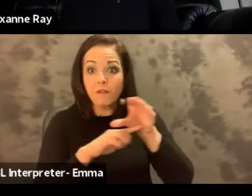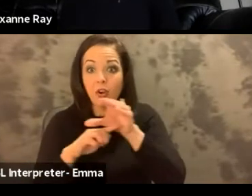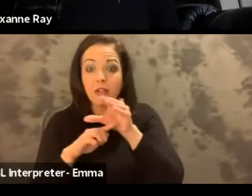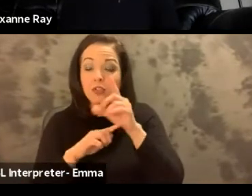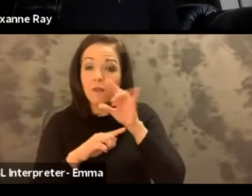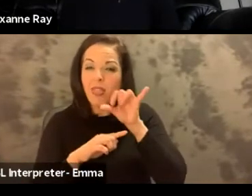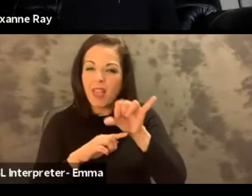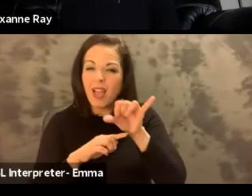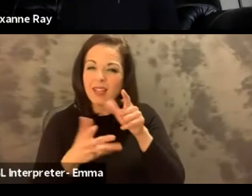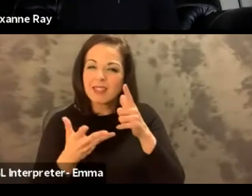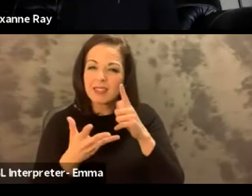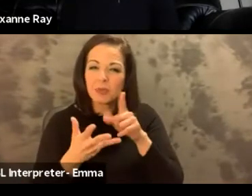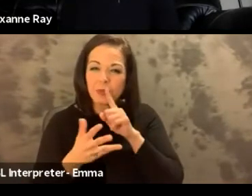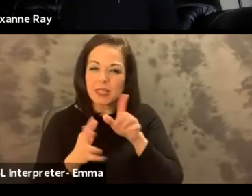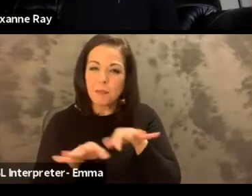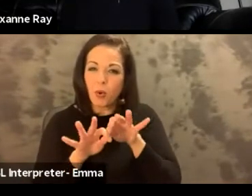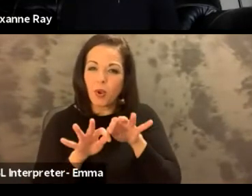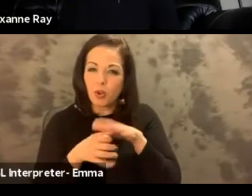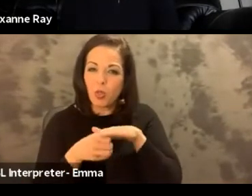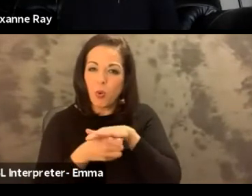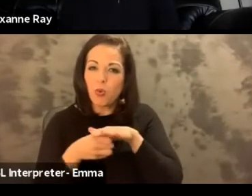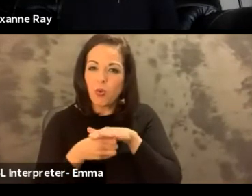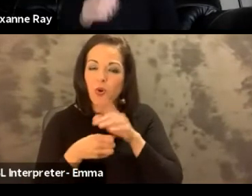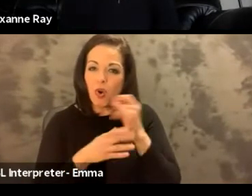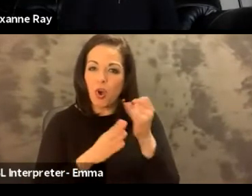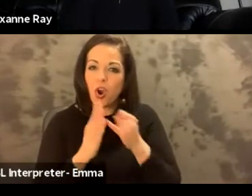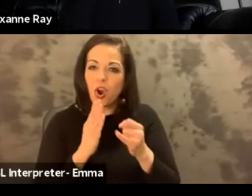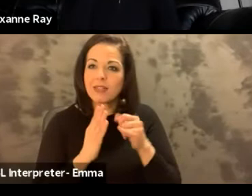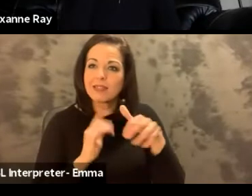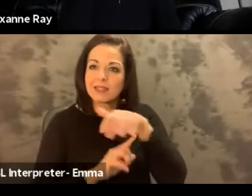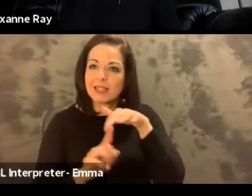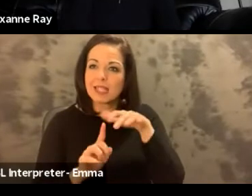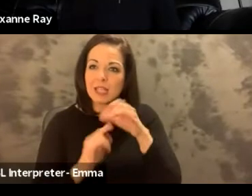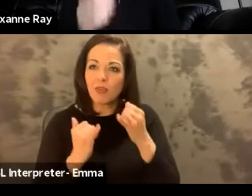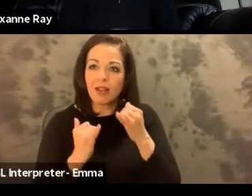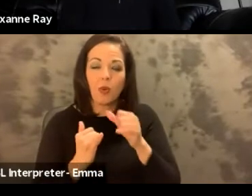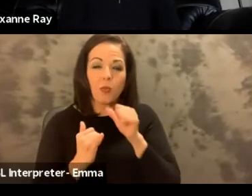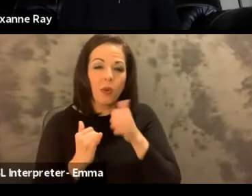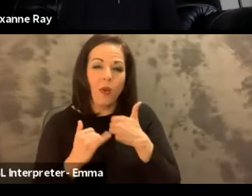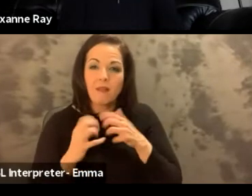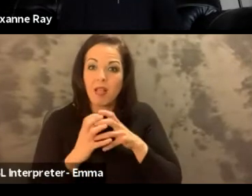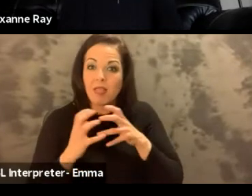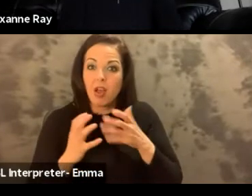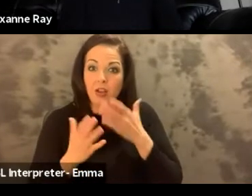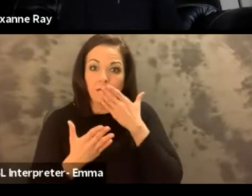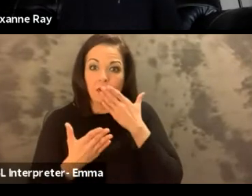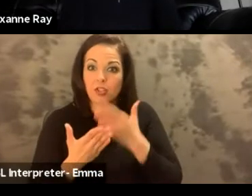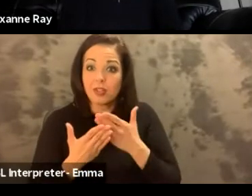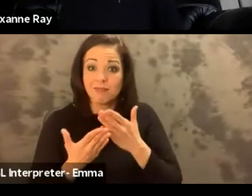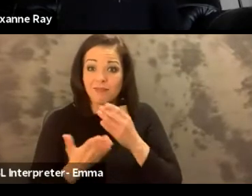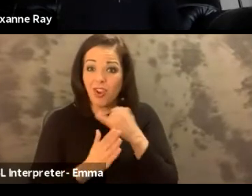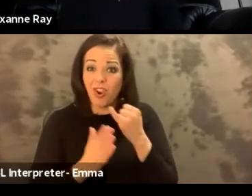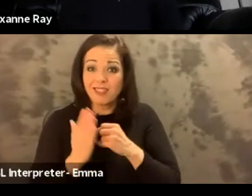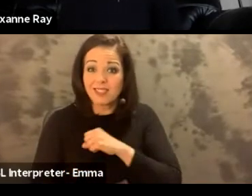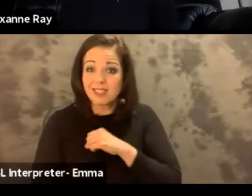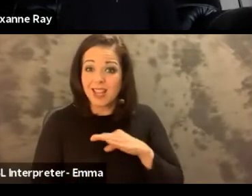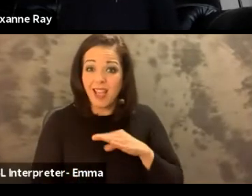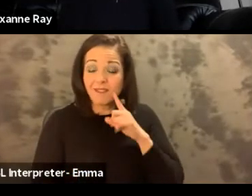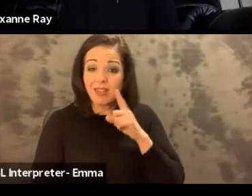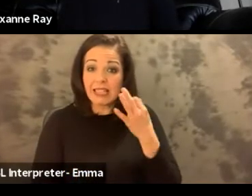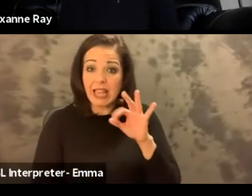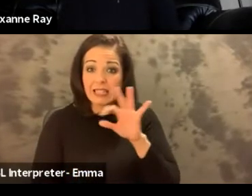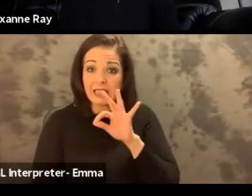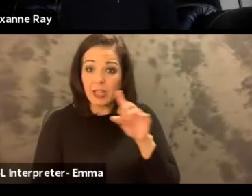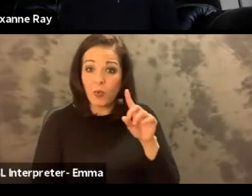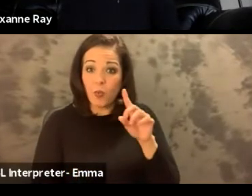now, because we don't have much of an arts staff. When I started at the Seattle Times in